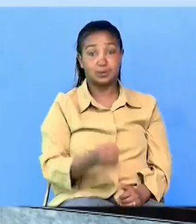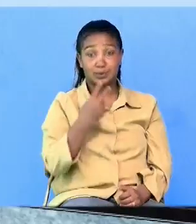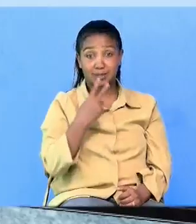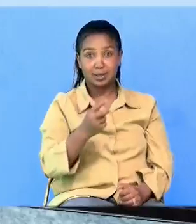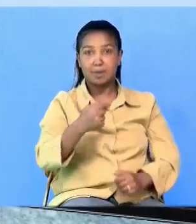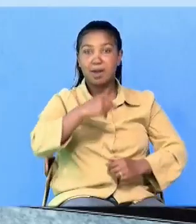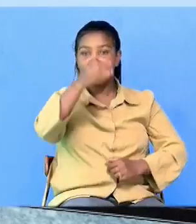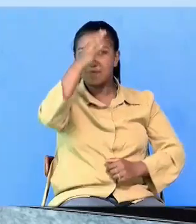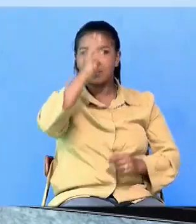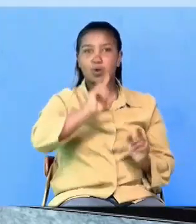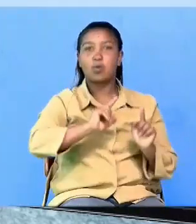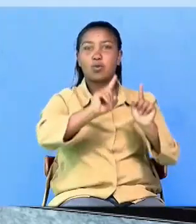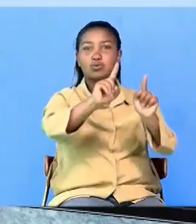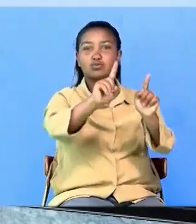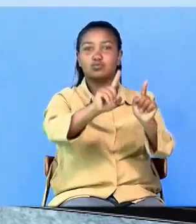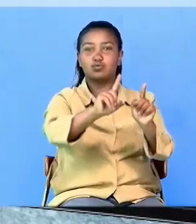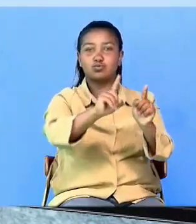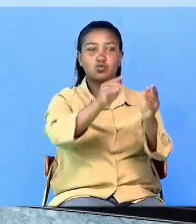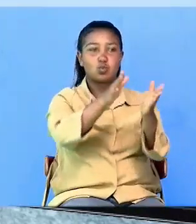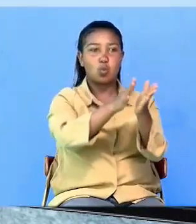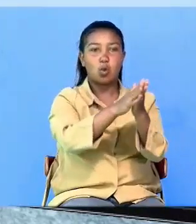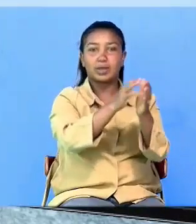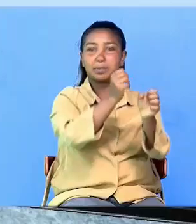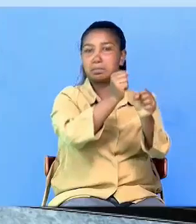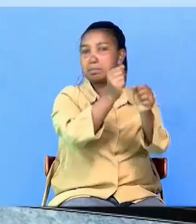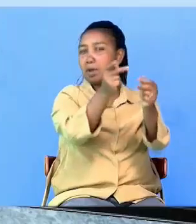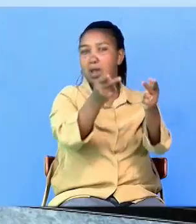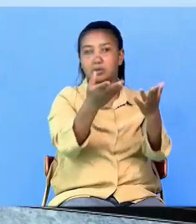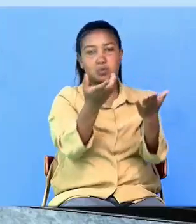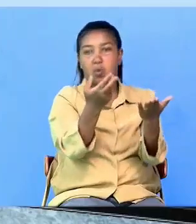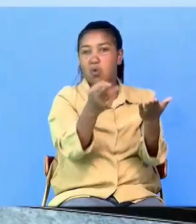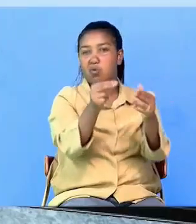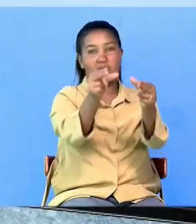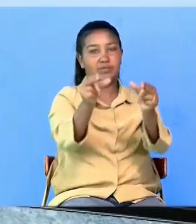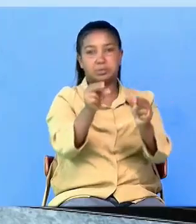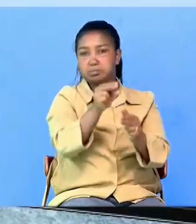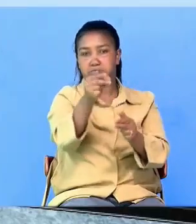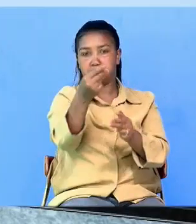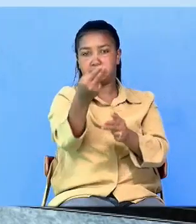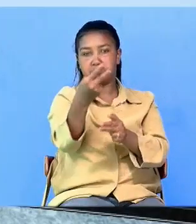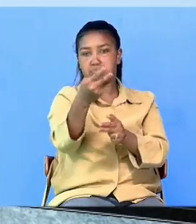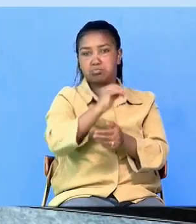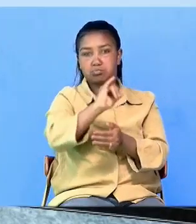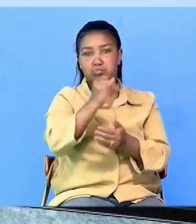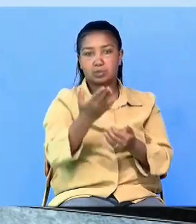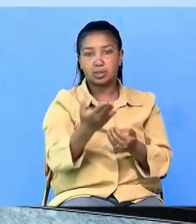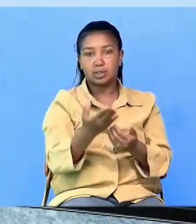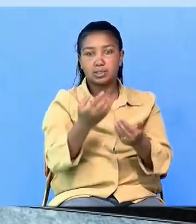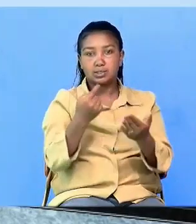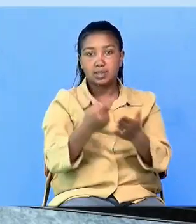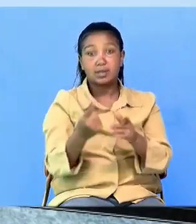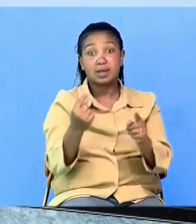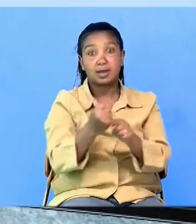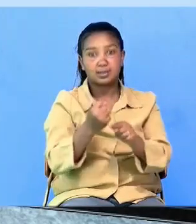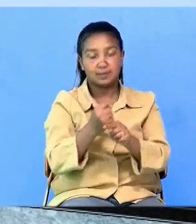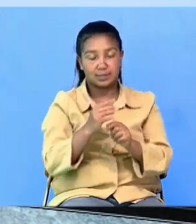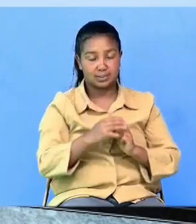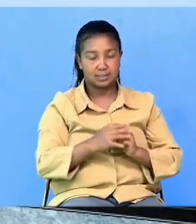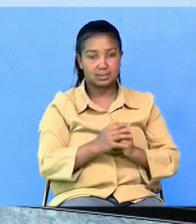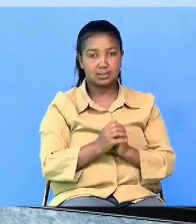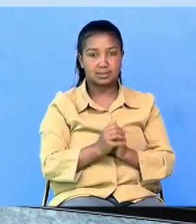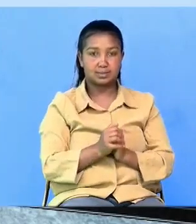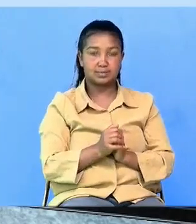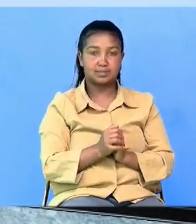See, my father goes to working place. It's maybe working place, it's common for all, right? So these are the activities.